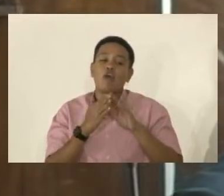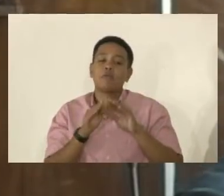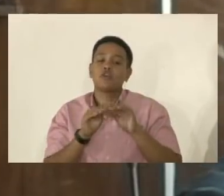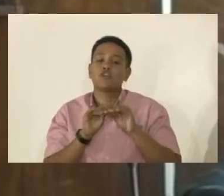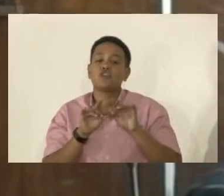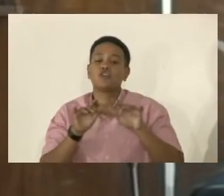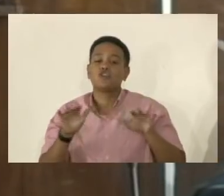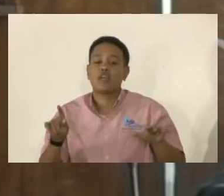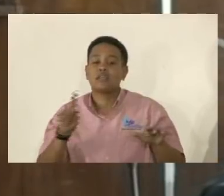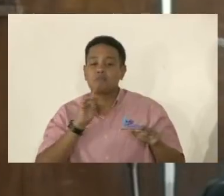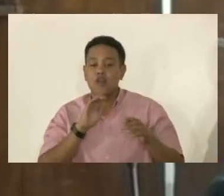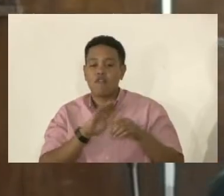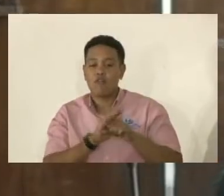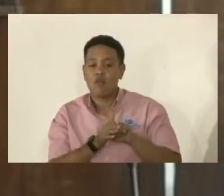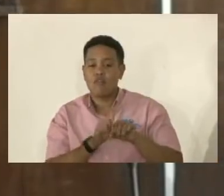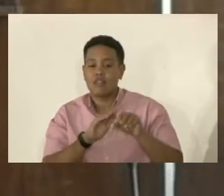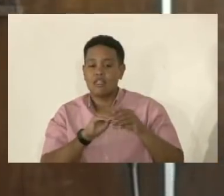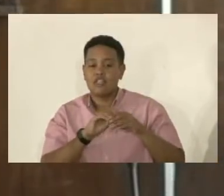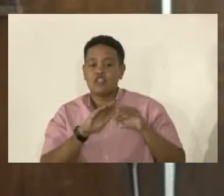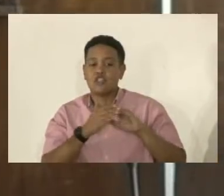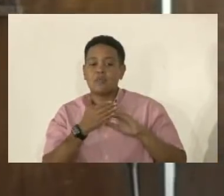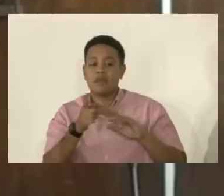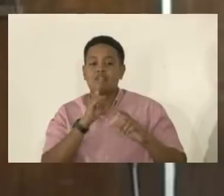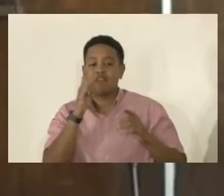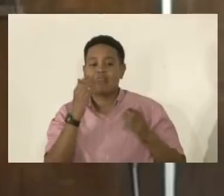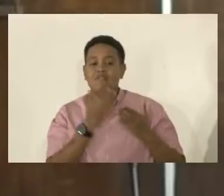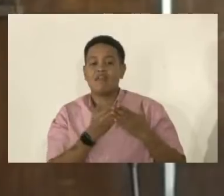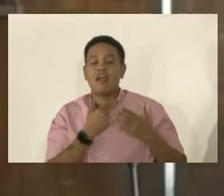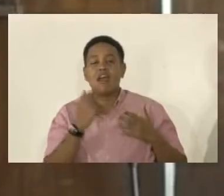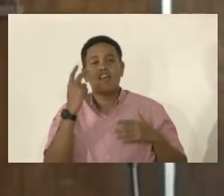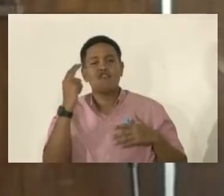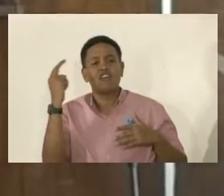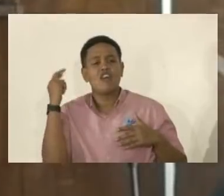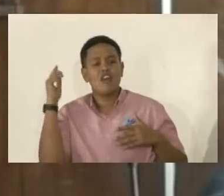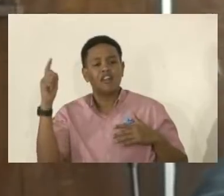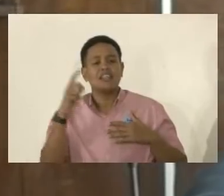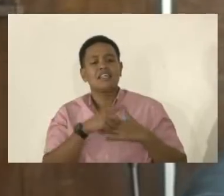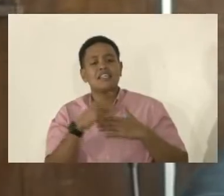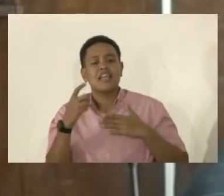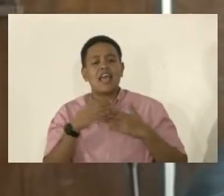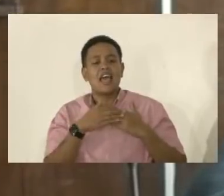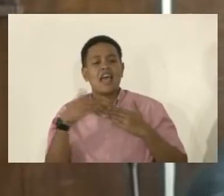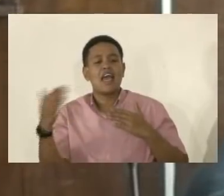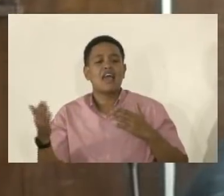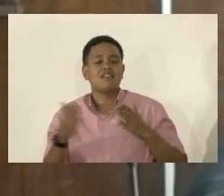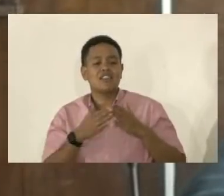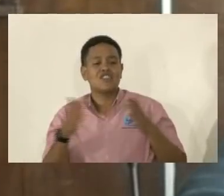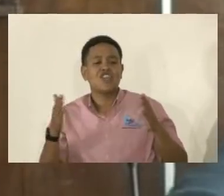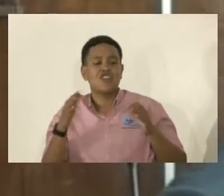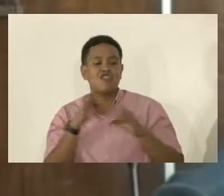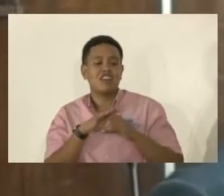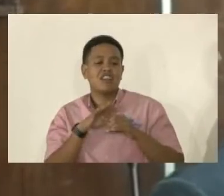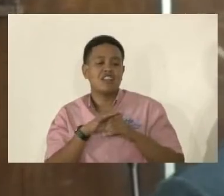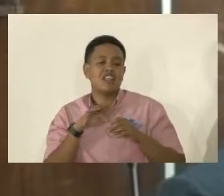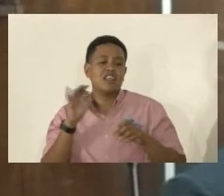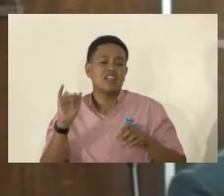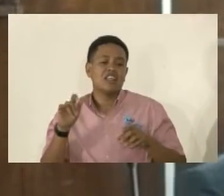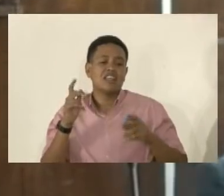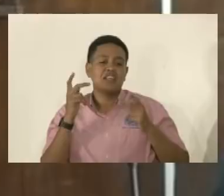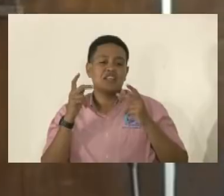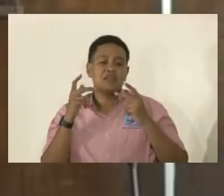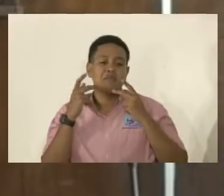transmission of the virus in Jamaica. In fact, I recall it was the day after the general election that the